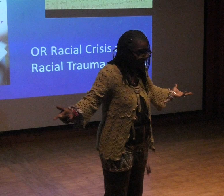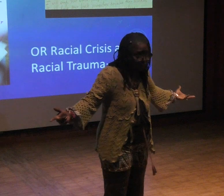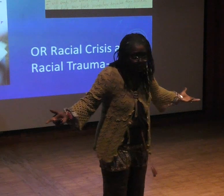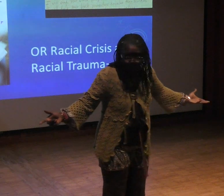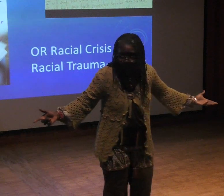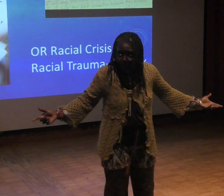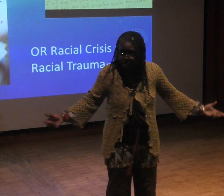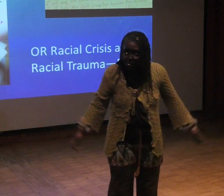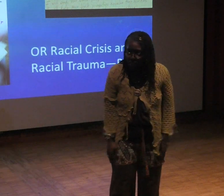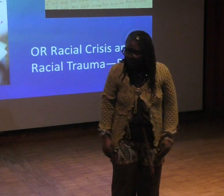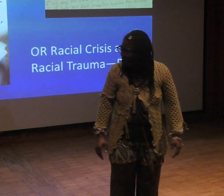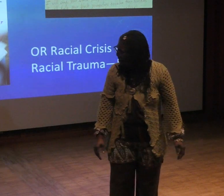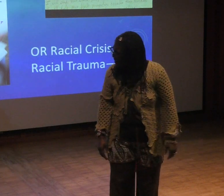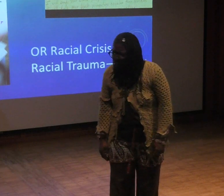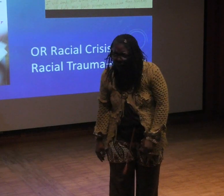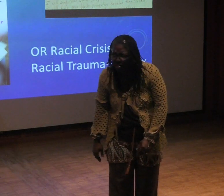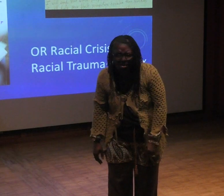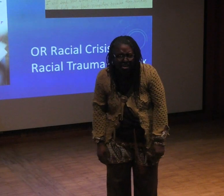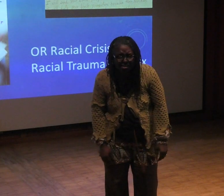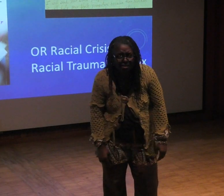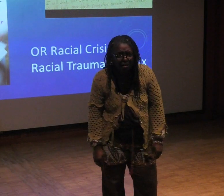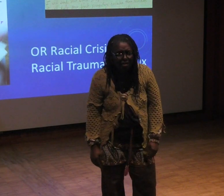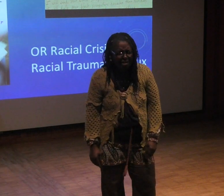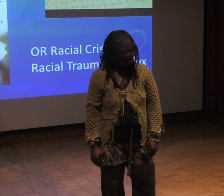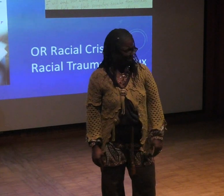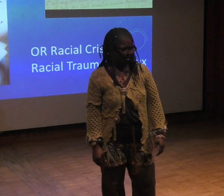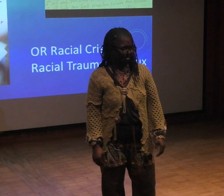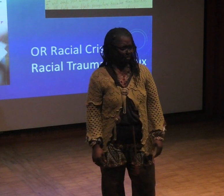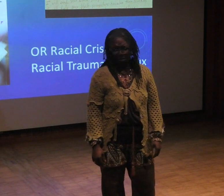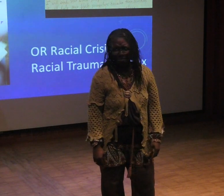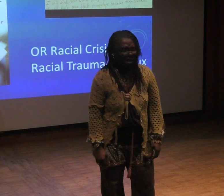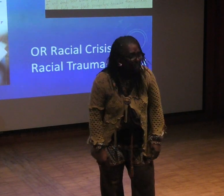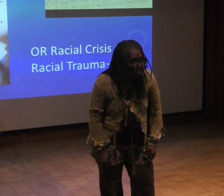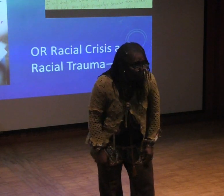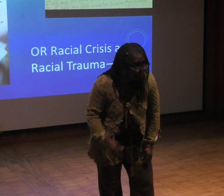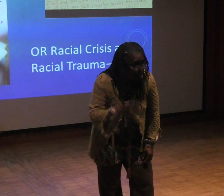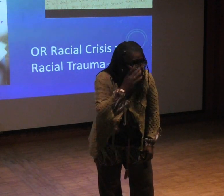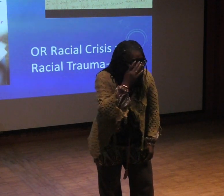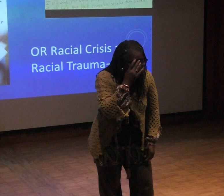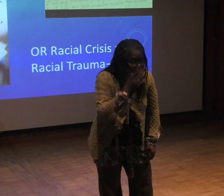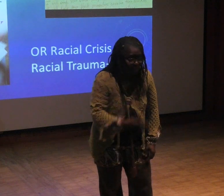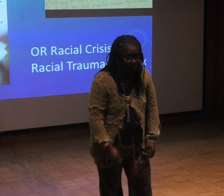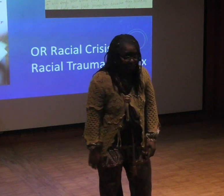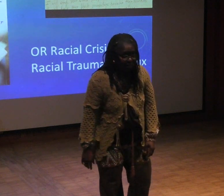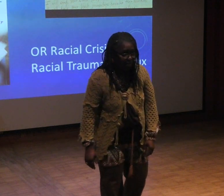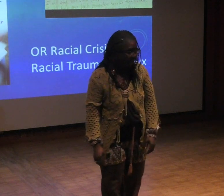putting in a wood chipper. She's like, all this for money?